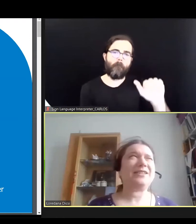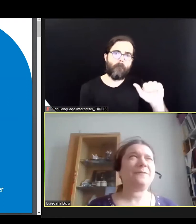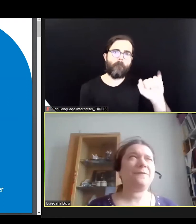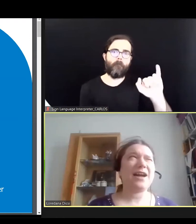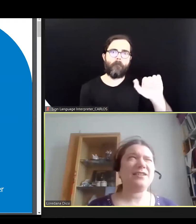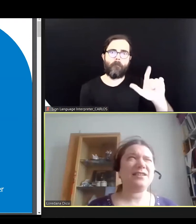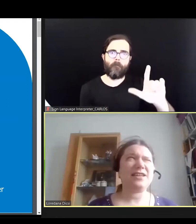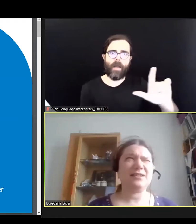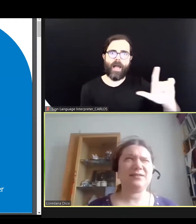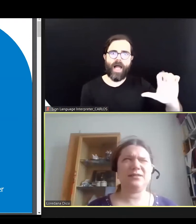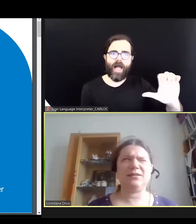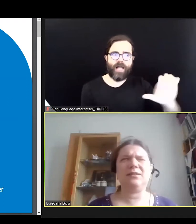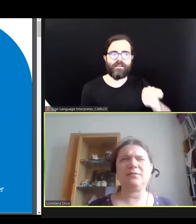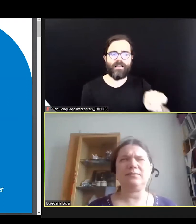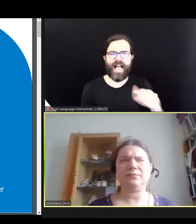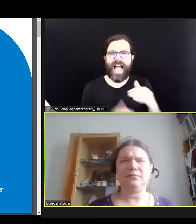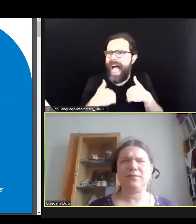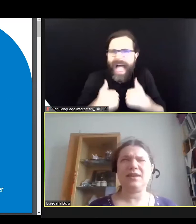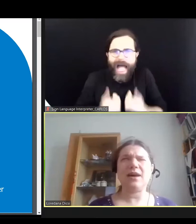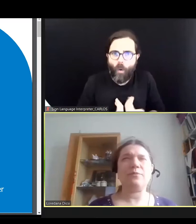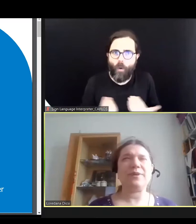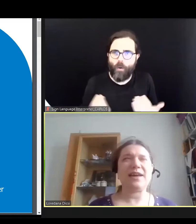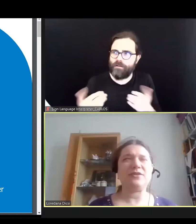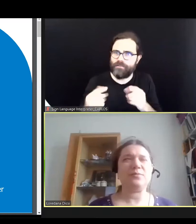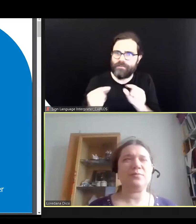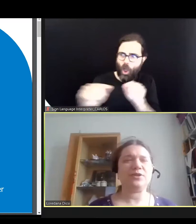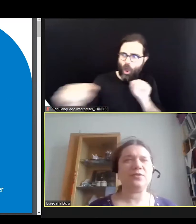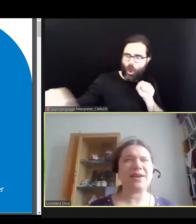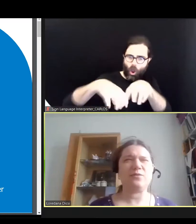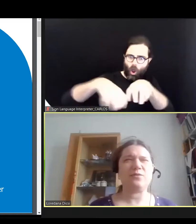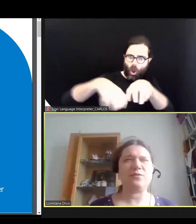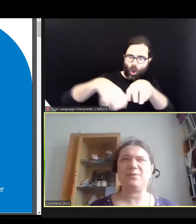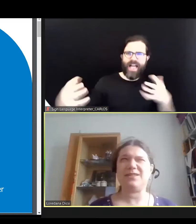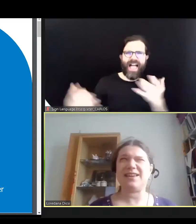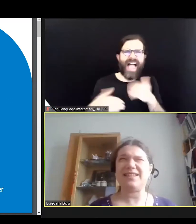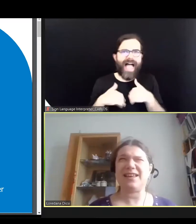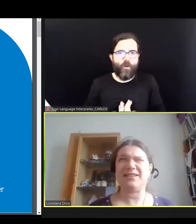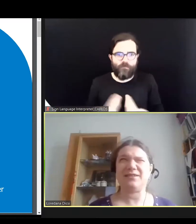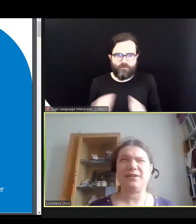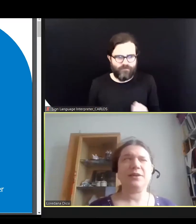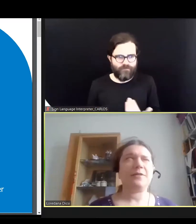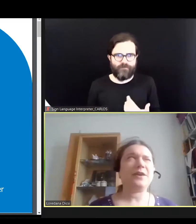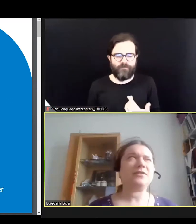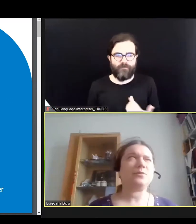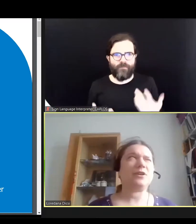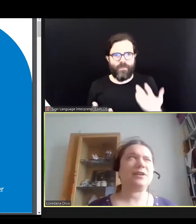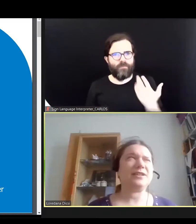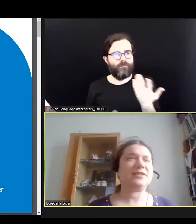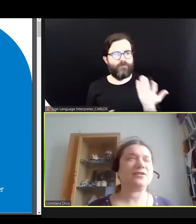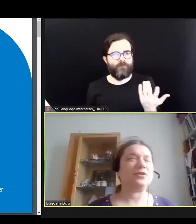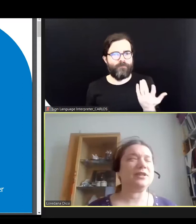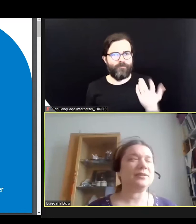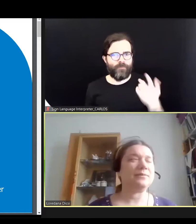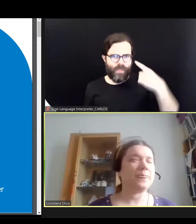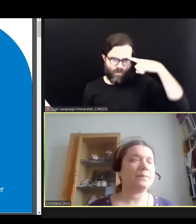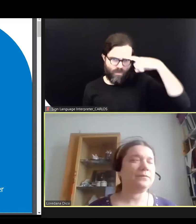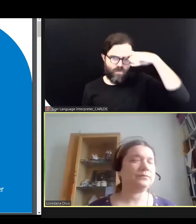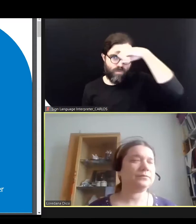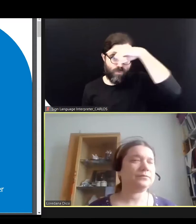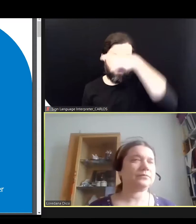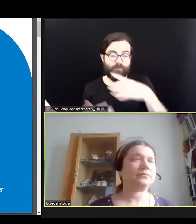But finally, yeah, we had to make with that, and things were installed.